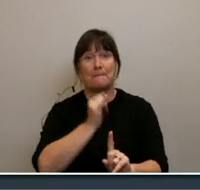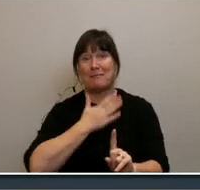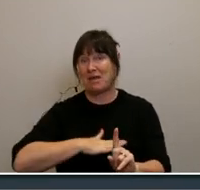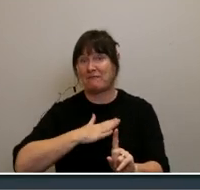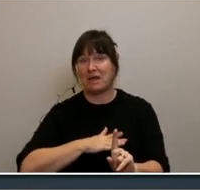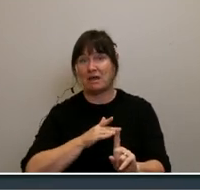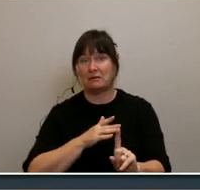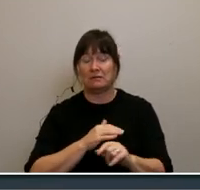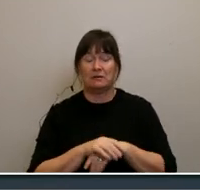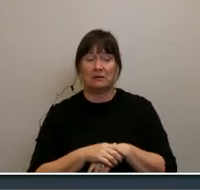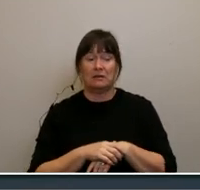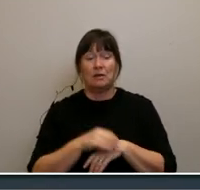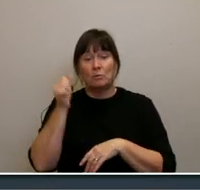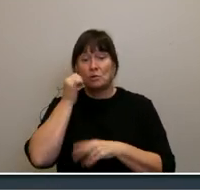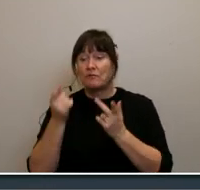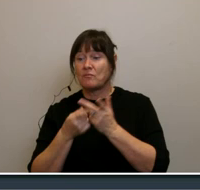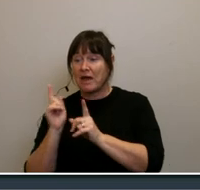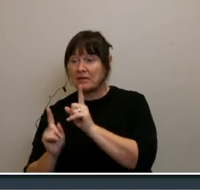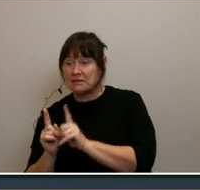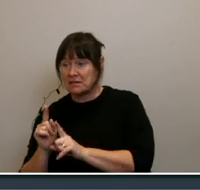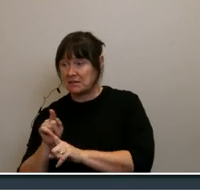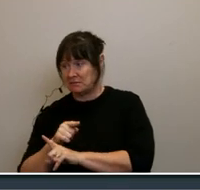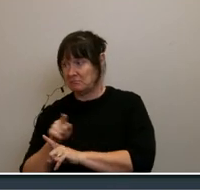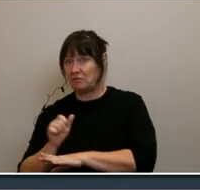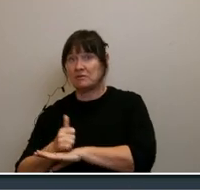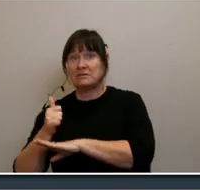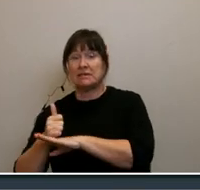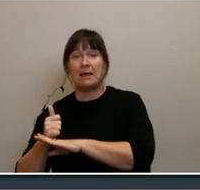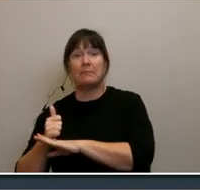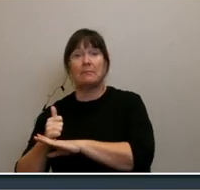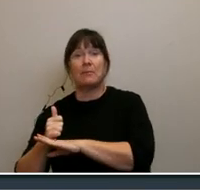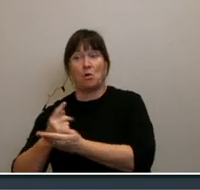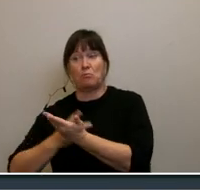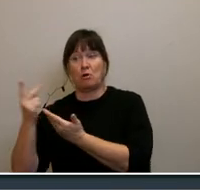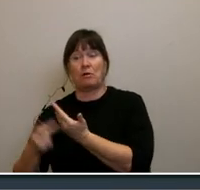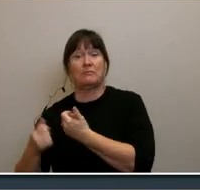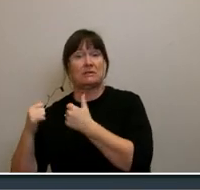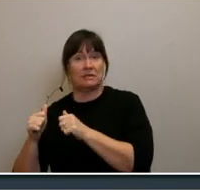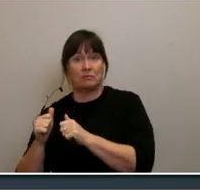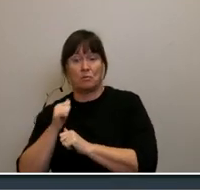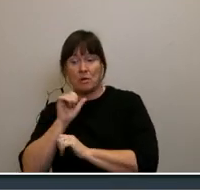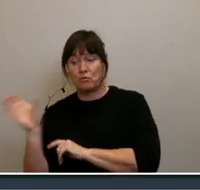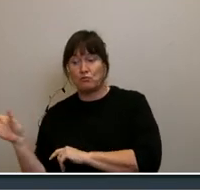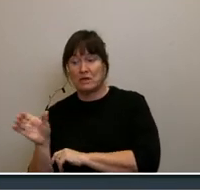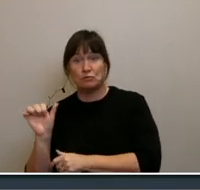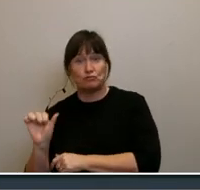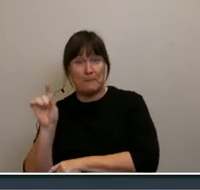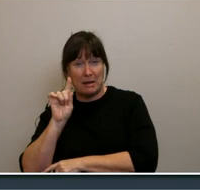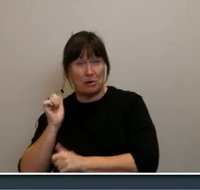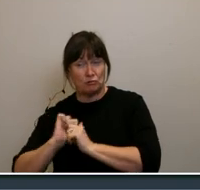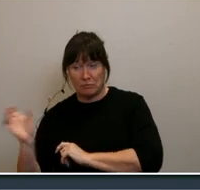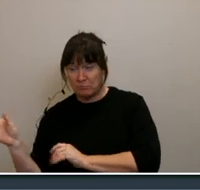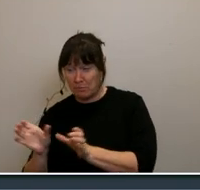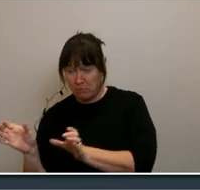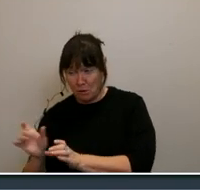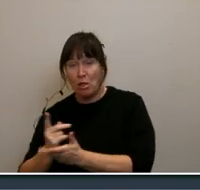Many of our members know from other cities which have implemented the program successfully that when resourced properly with the right people and training,